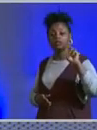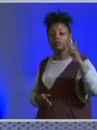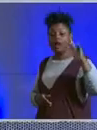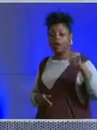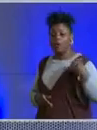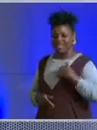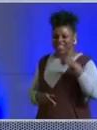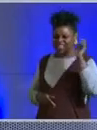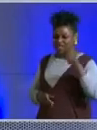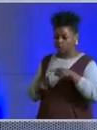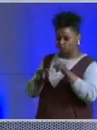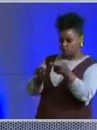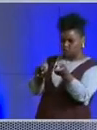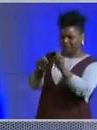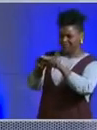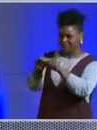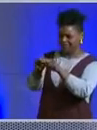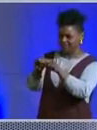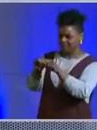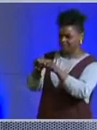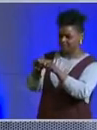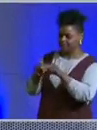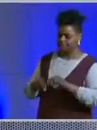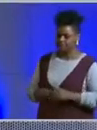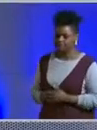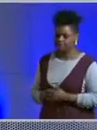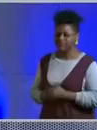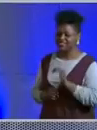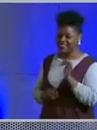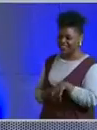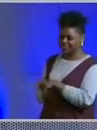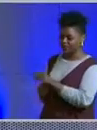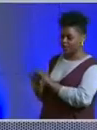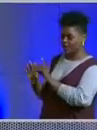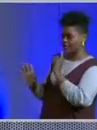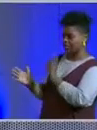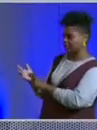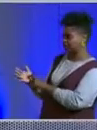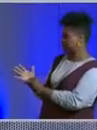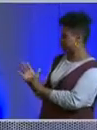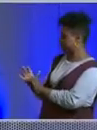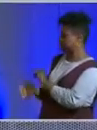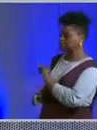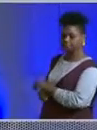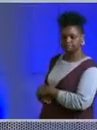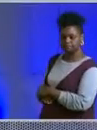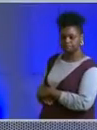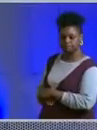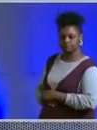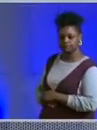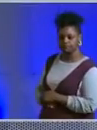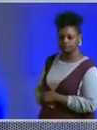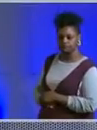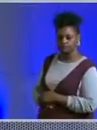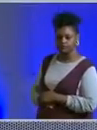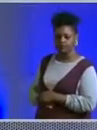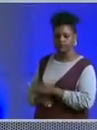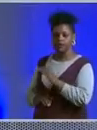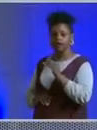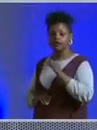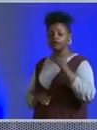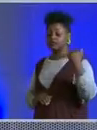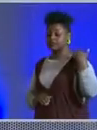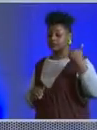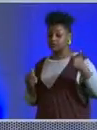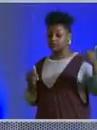increase, and that is where the mayor's goal so clearly identifies that. I will also say, and this is echoing Deputy Mayor Kenner,